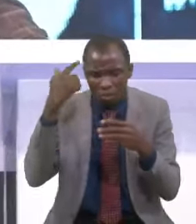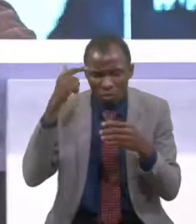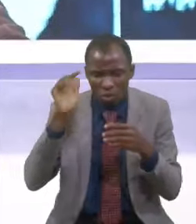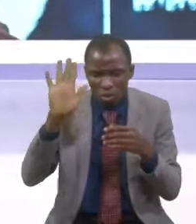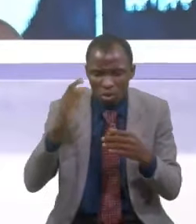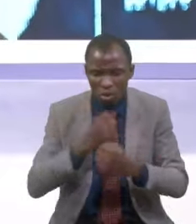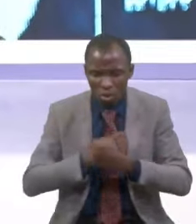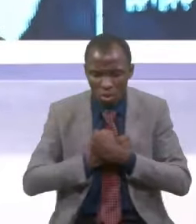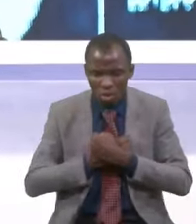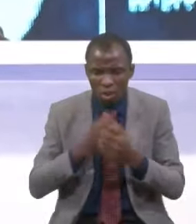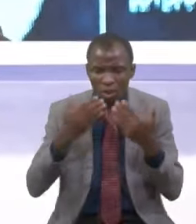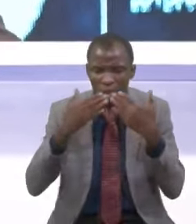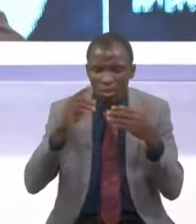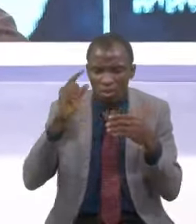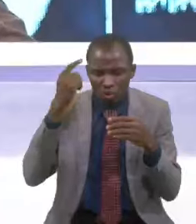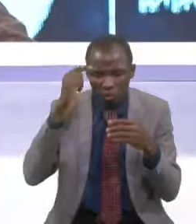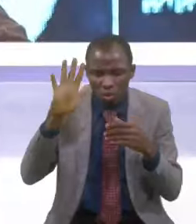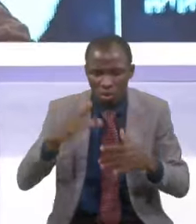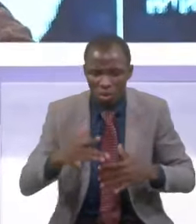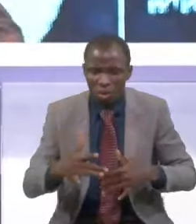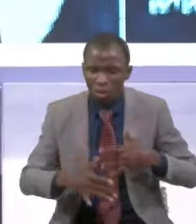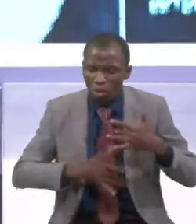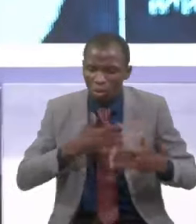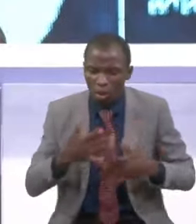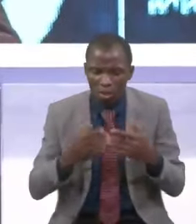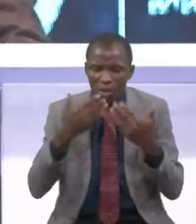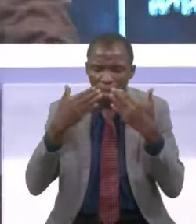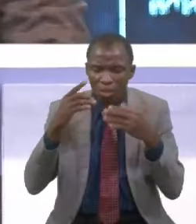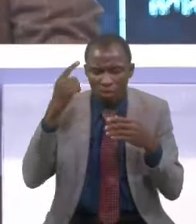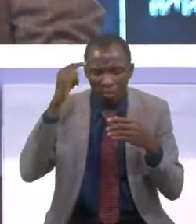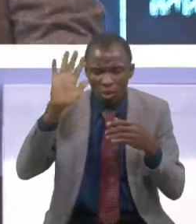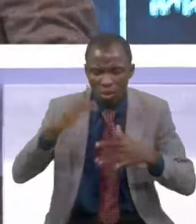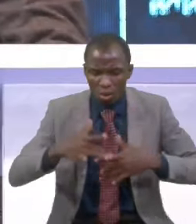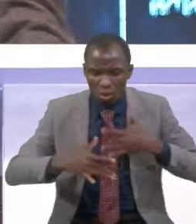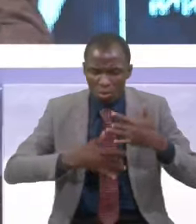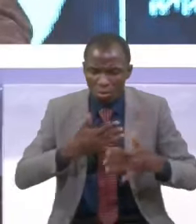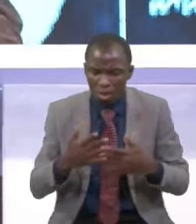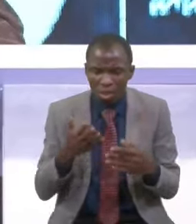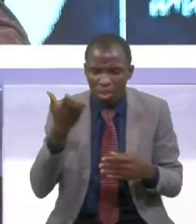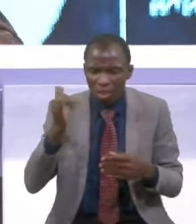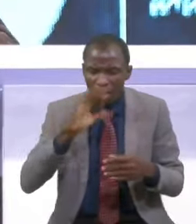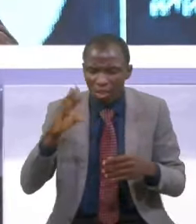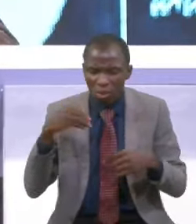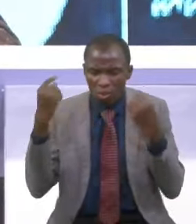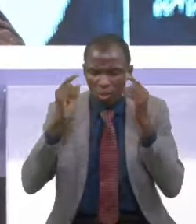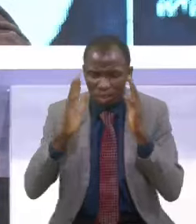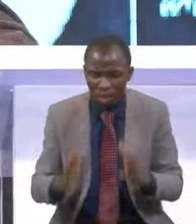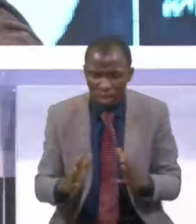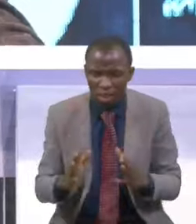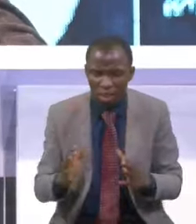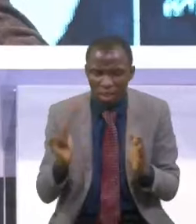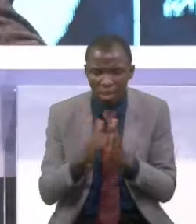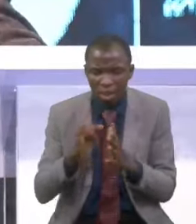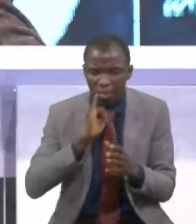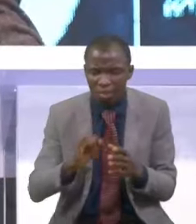for your compassion. Thank you for your mercy. There is no sinner that is so